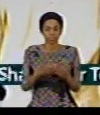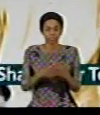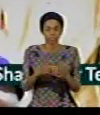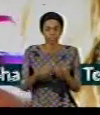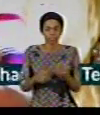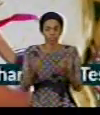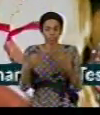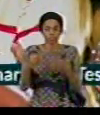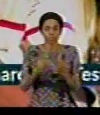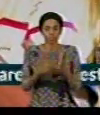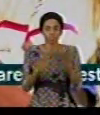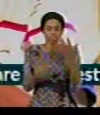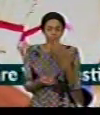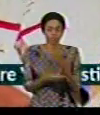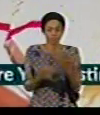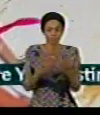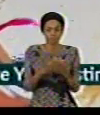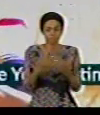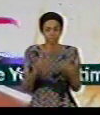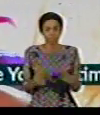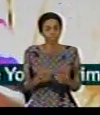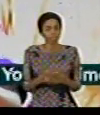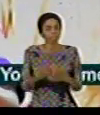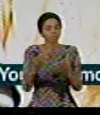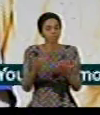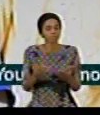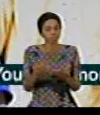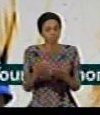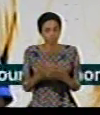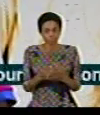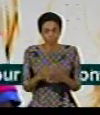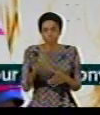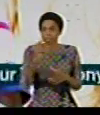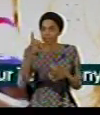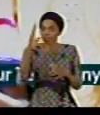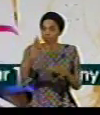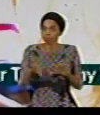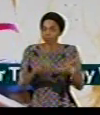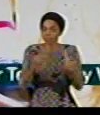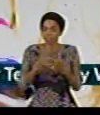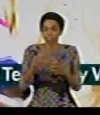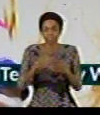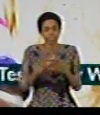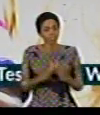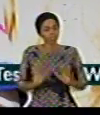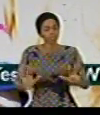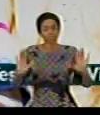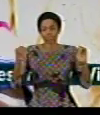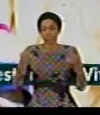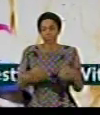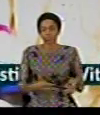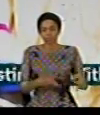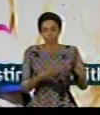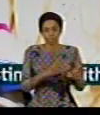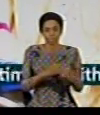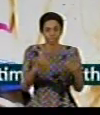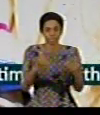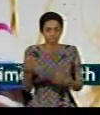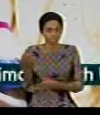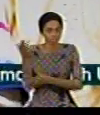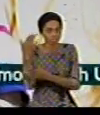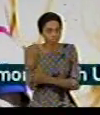crusade. And what I want to know is that in a wonderful way, God just did it. And my hand begin